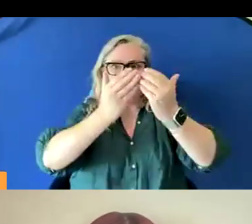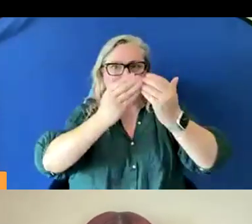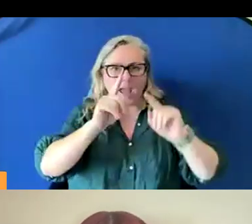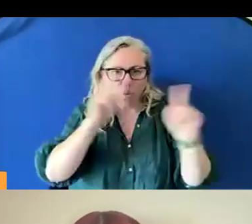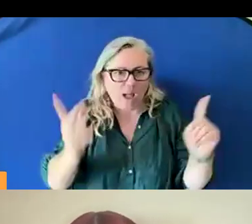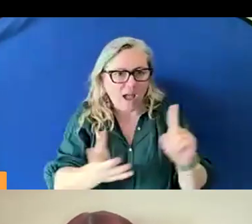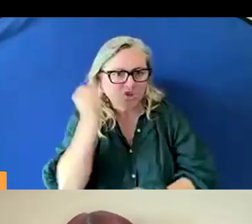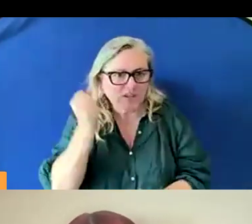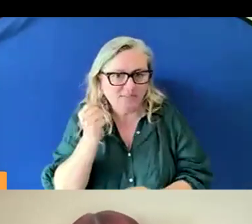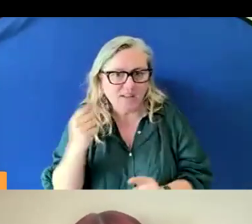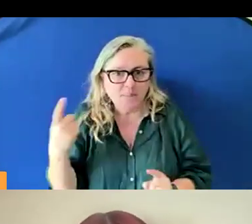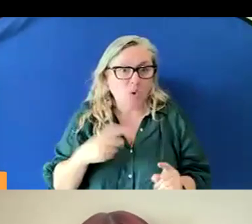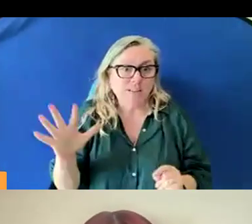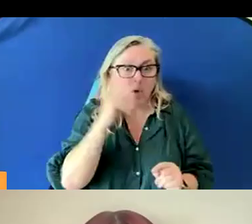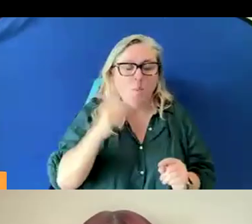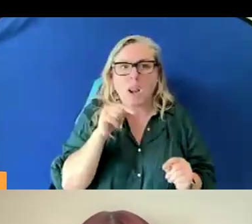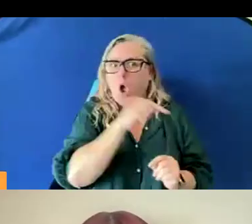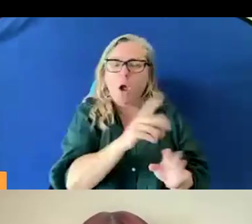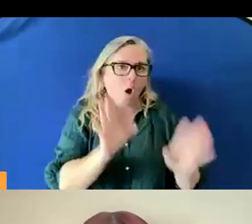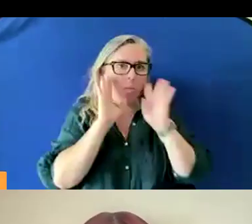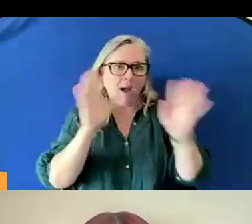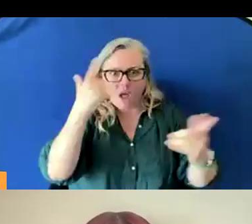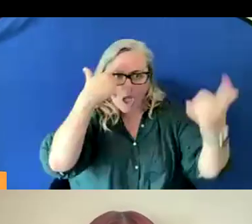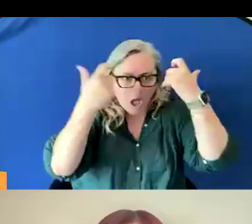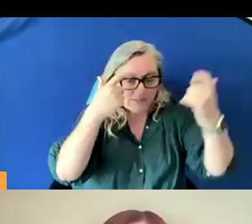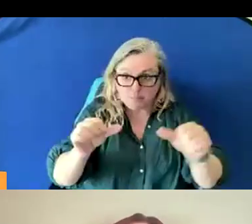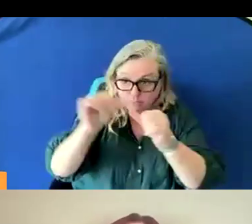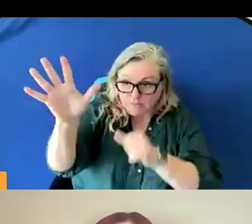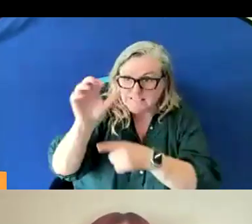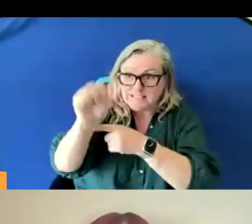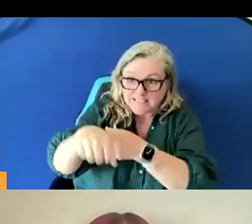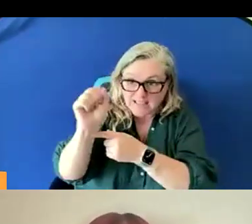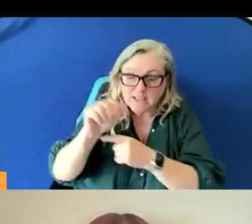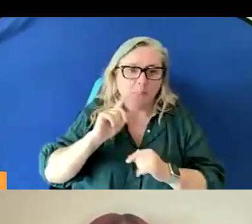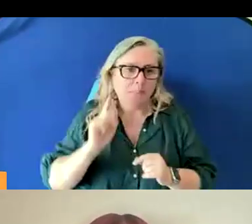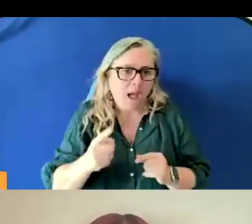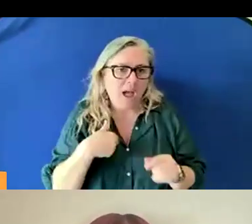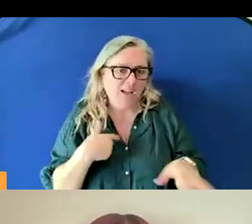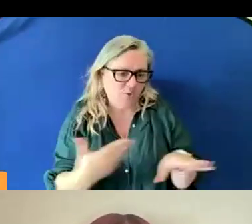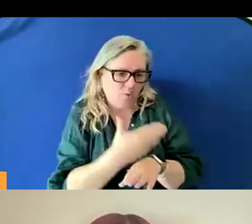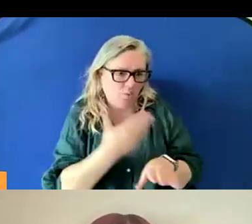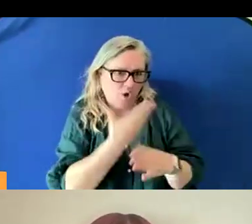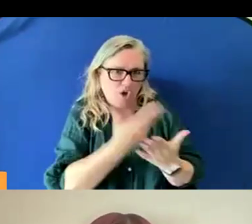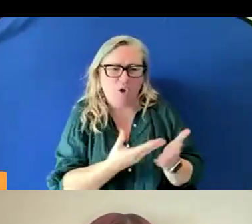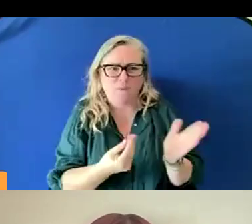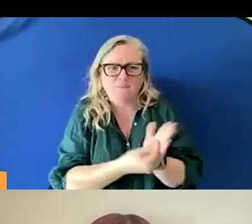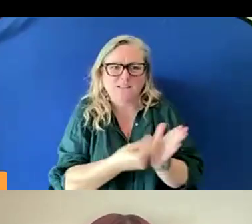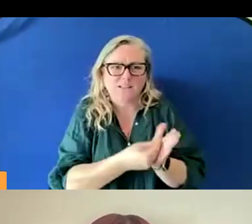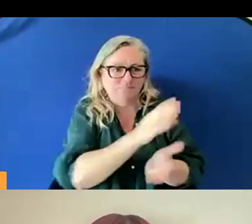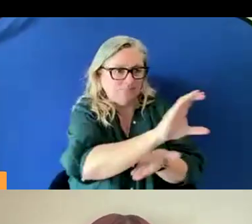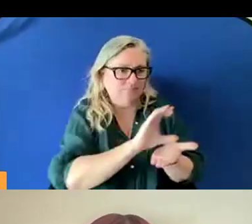because everyone's just keeps on going on all these wonderful ideas that would be brilliant. But when you're working on funded projects